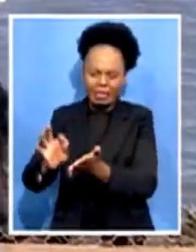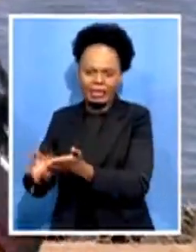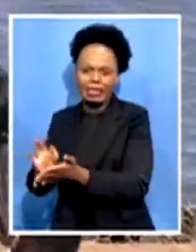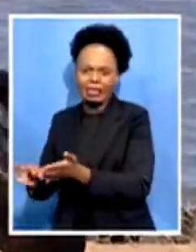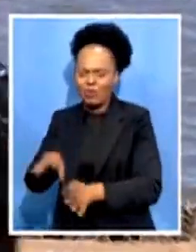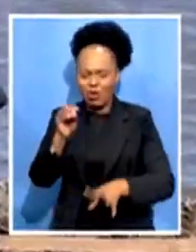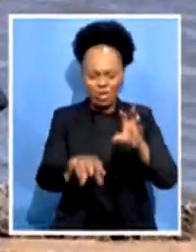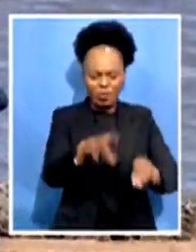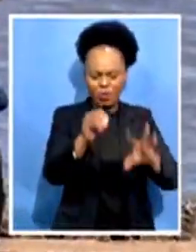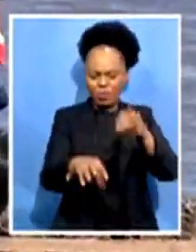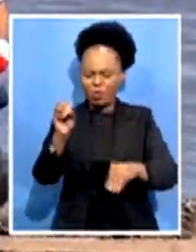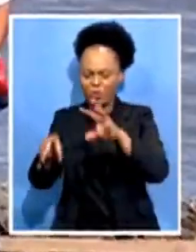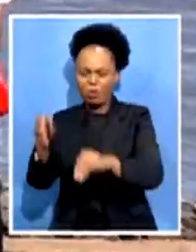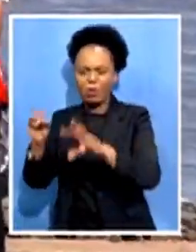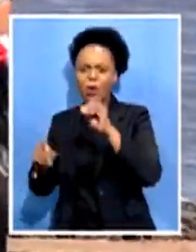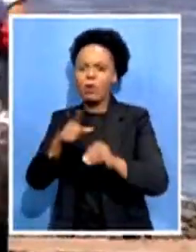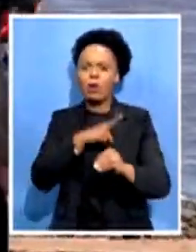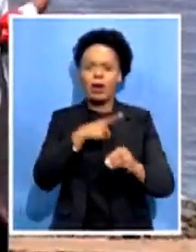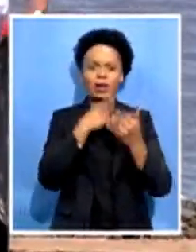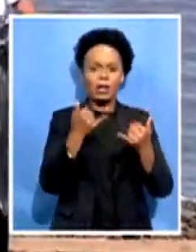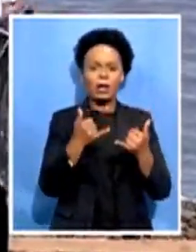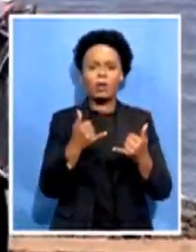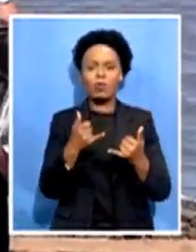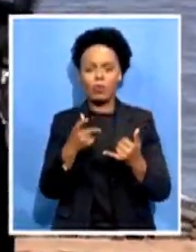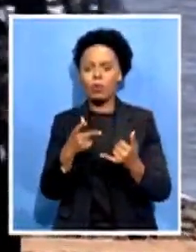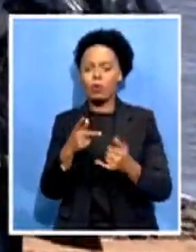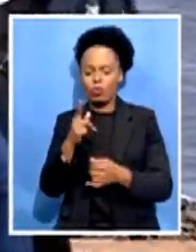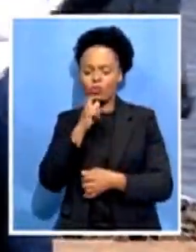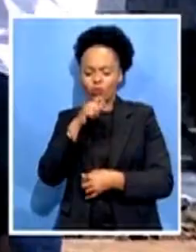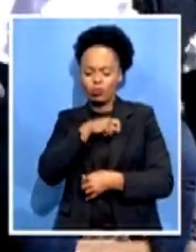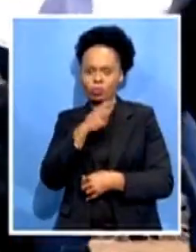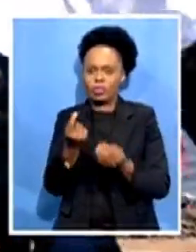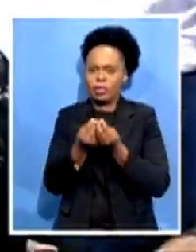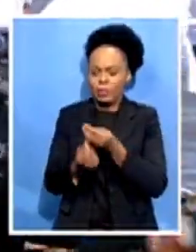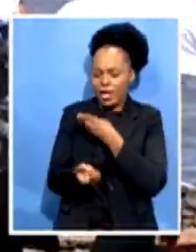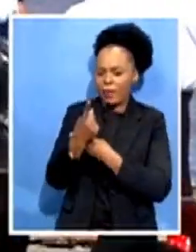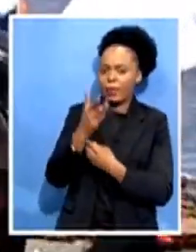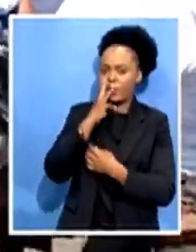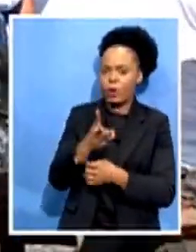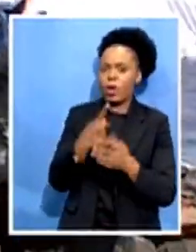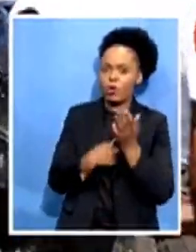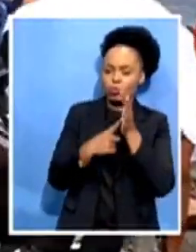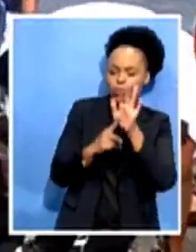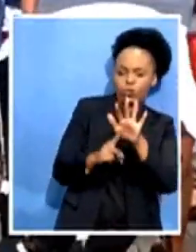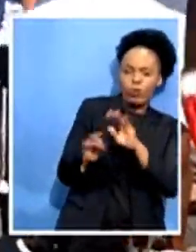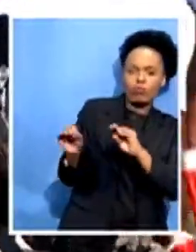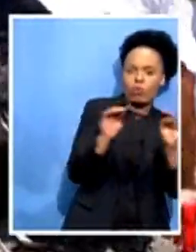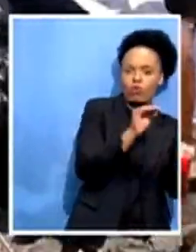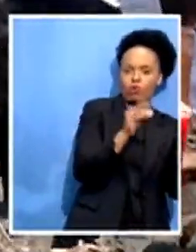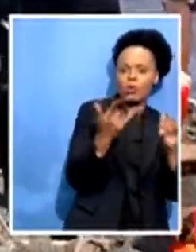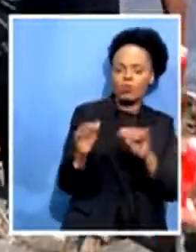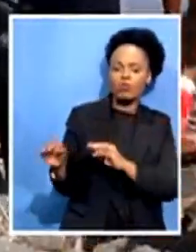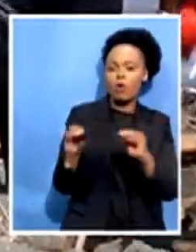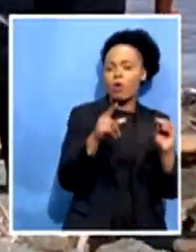tide that's actually about to happen right now, and we're going to be moving shortly away from that. But it just goes to show how all of this pollution ends